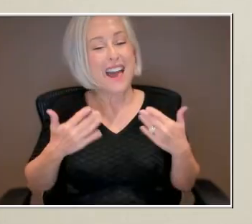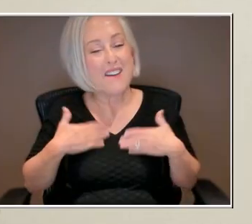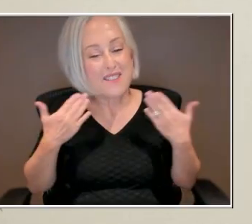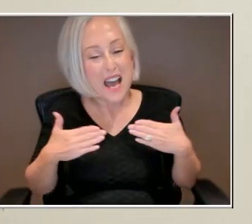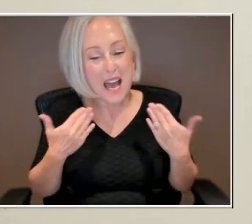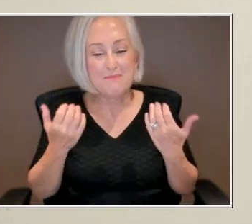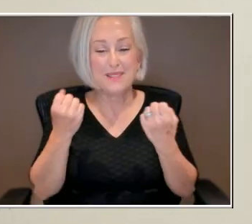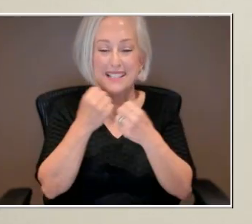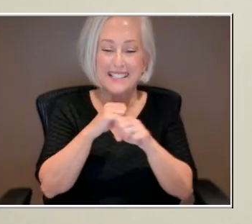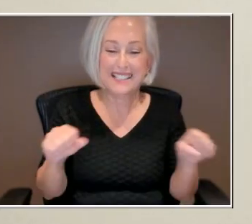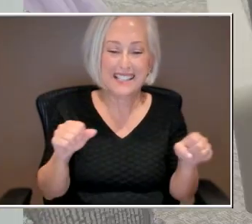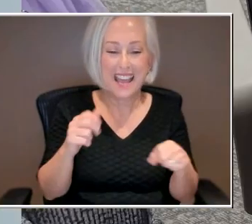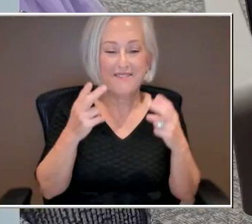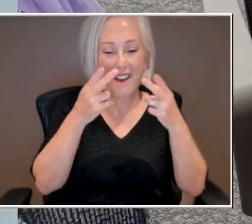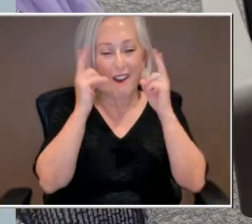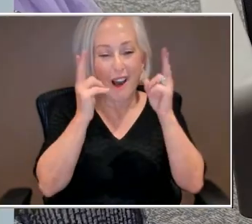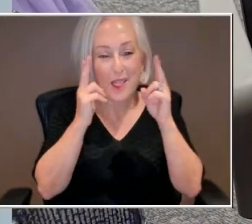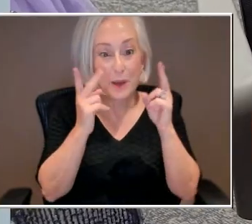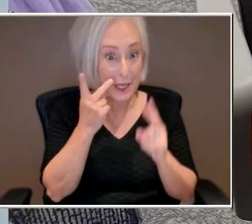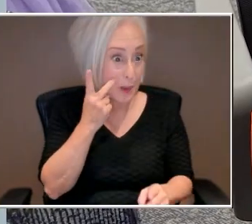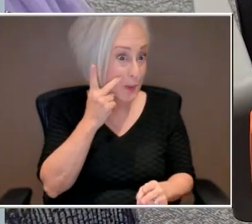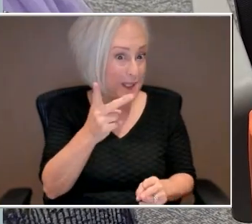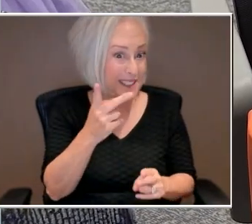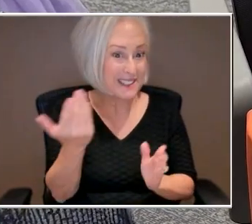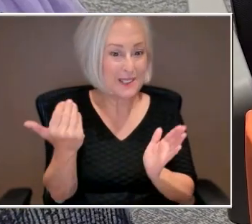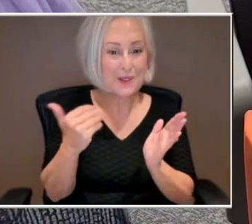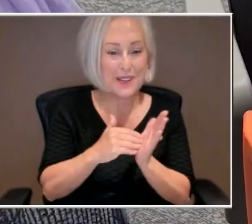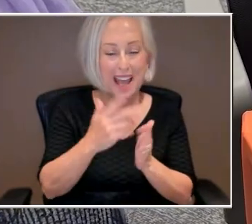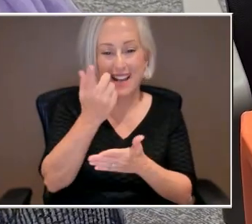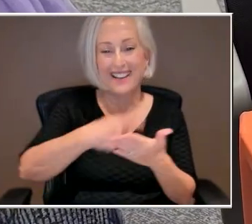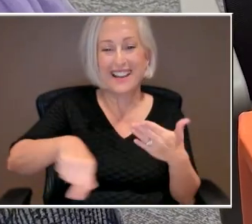and we will see you back here next week.